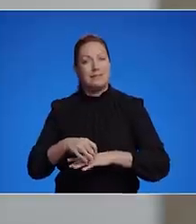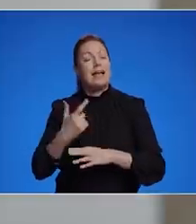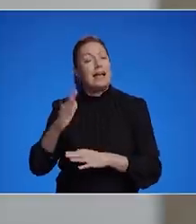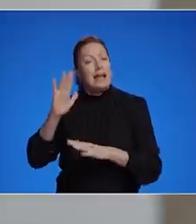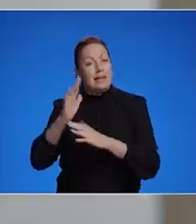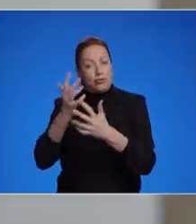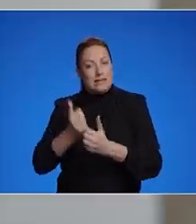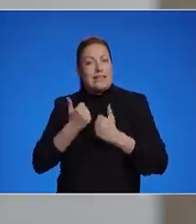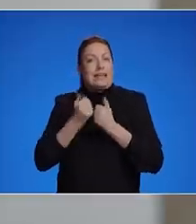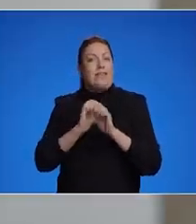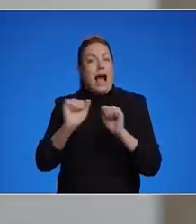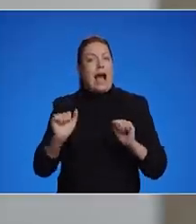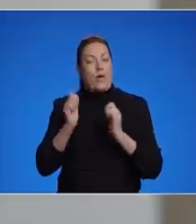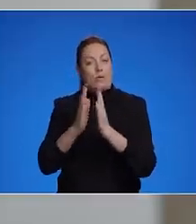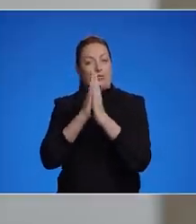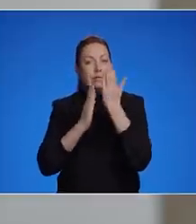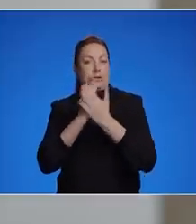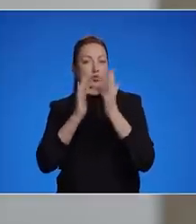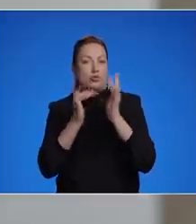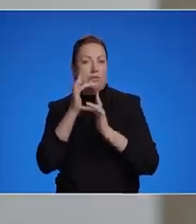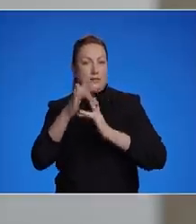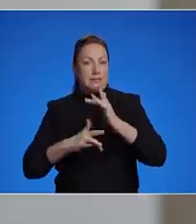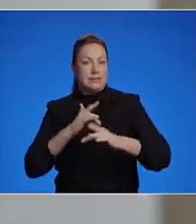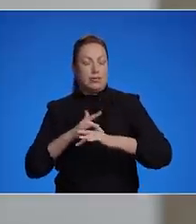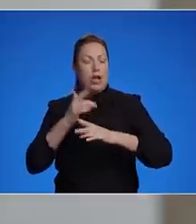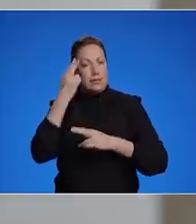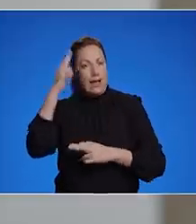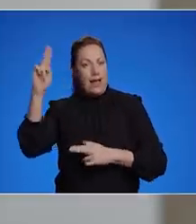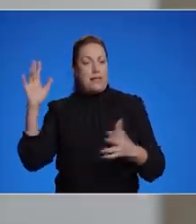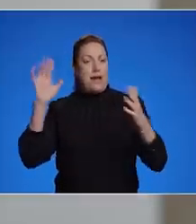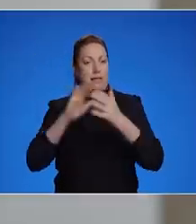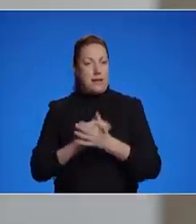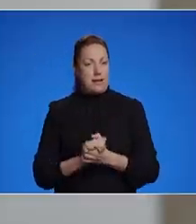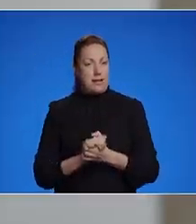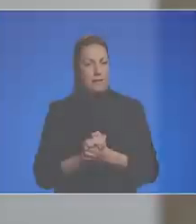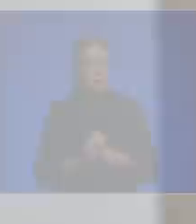Hear the prayers we ask in Jesus' name. Amen.